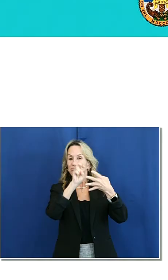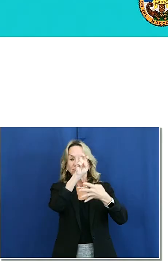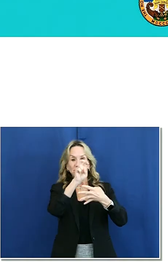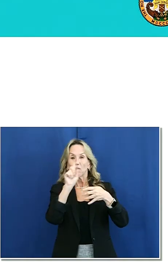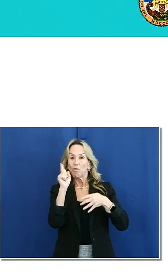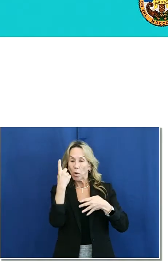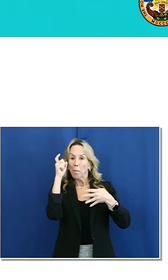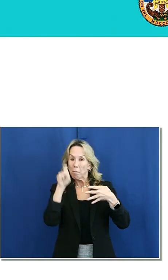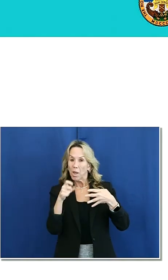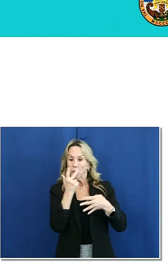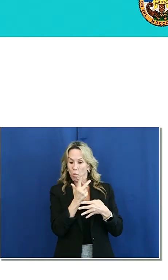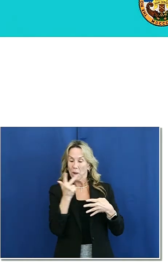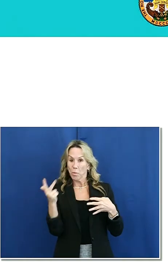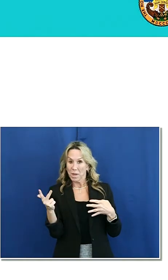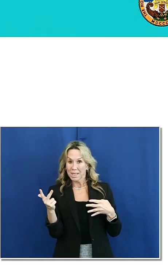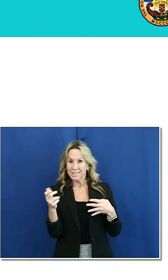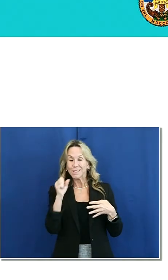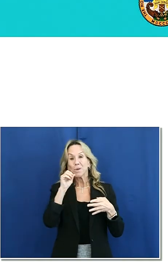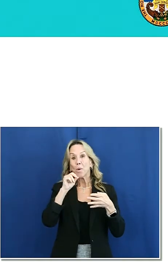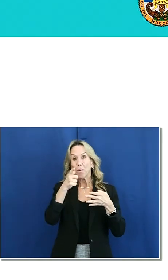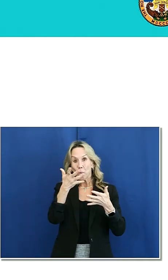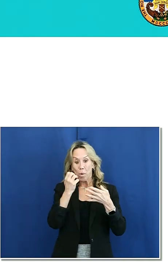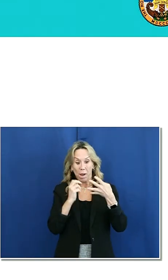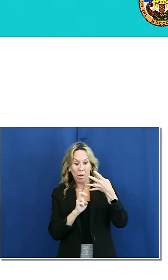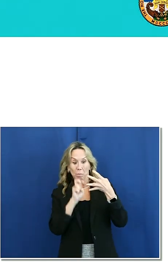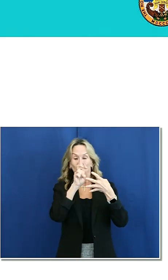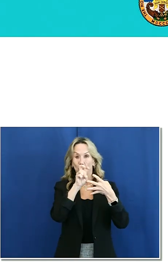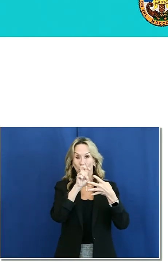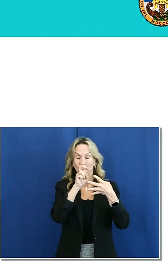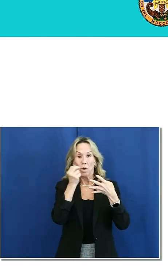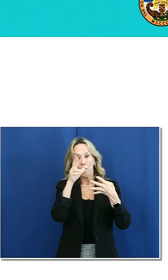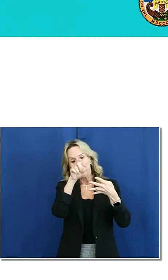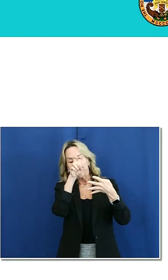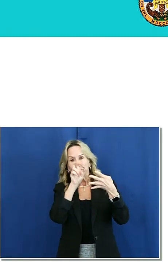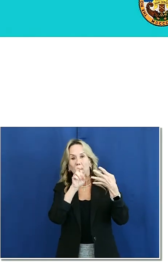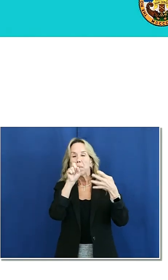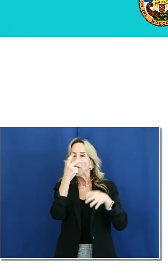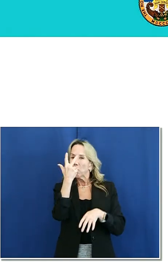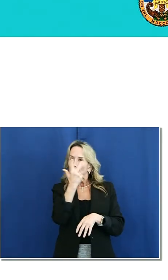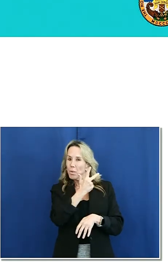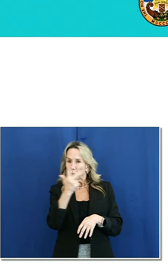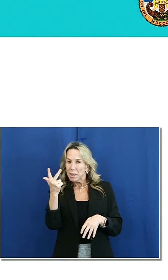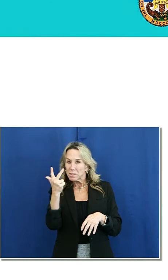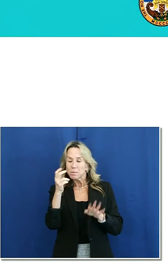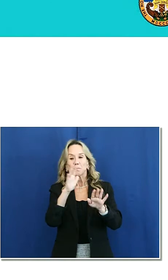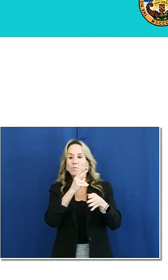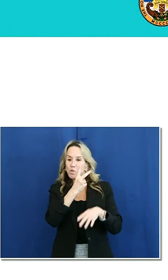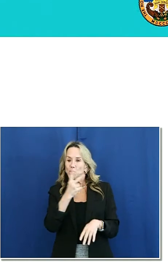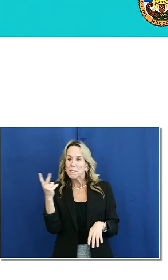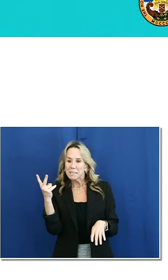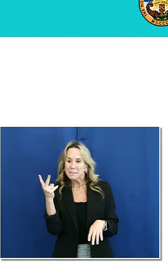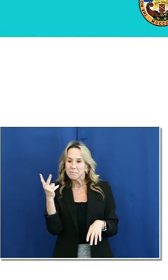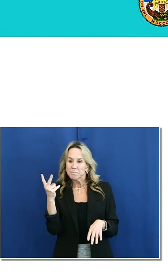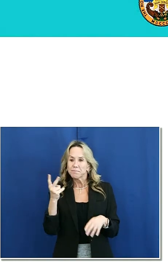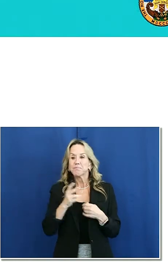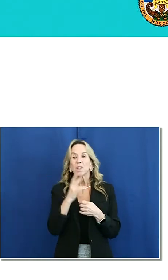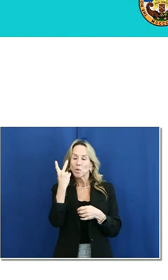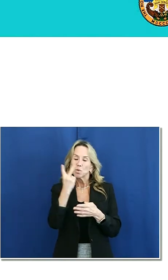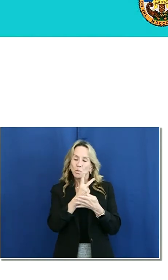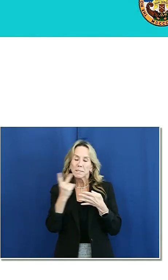meet metrics for the next tier's 2-week period before moving on to that